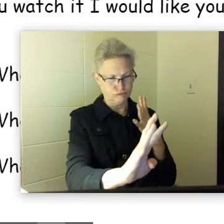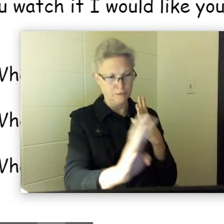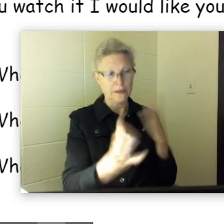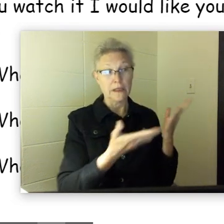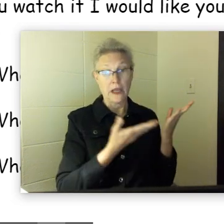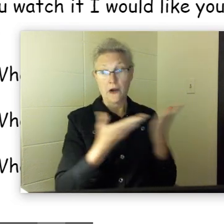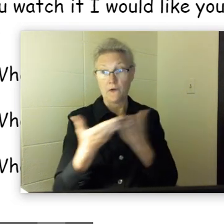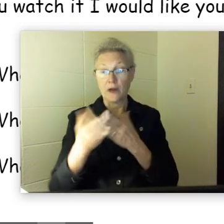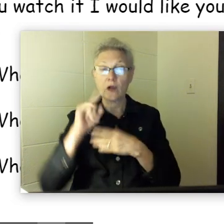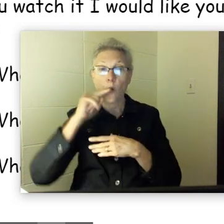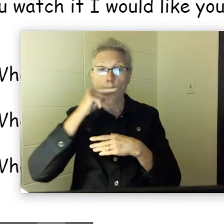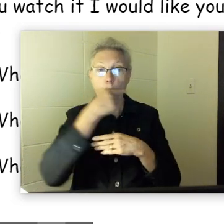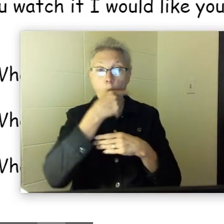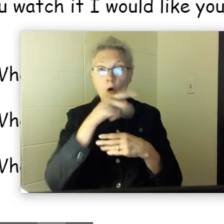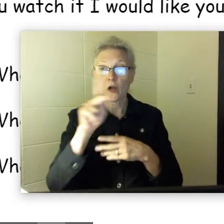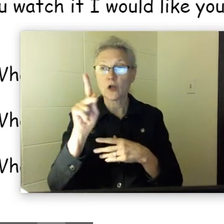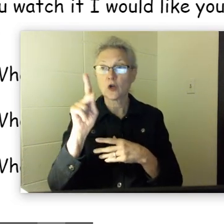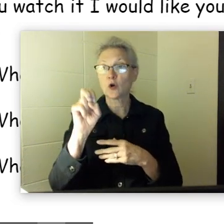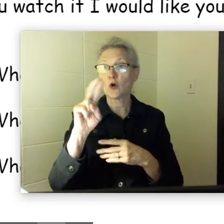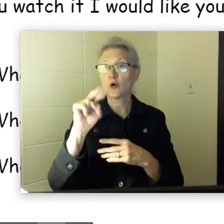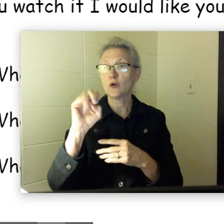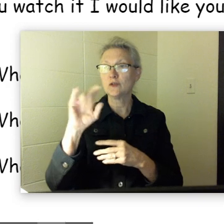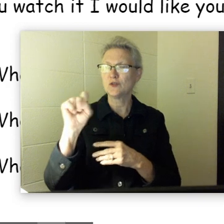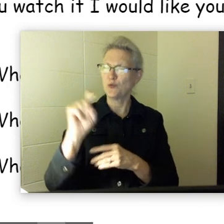the grasshopper asked one of the ants.